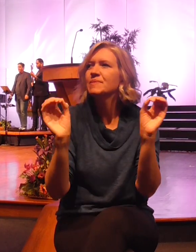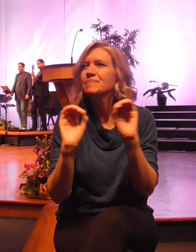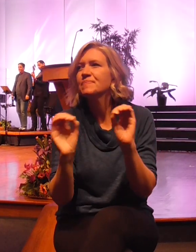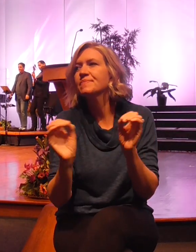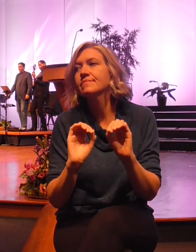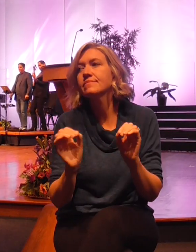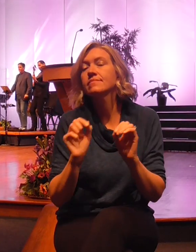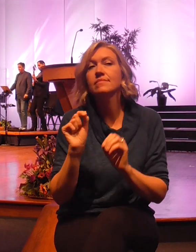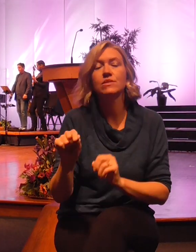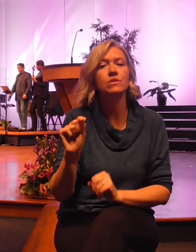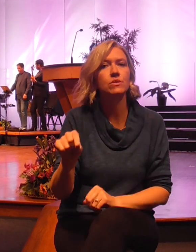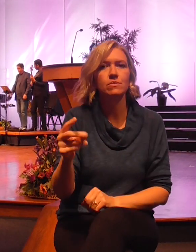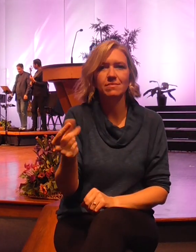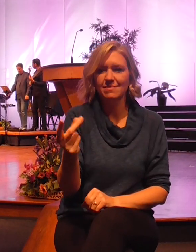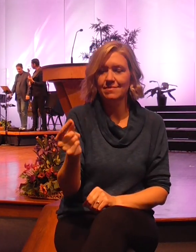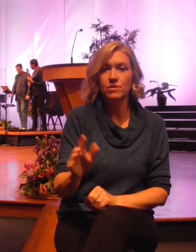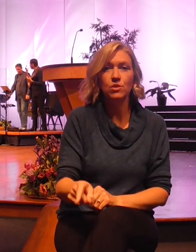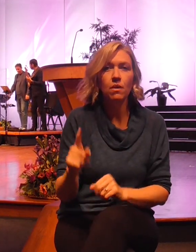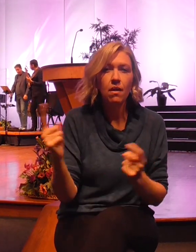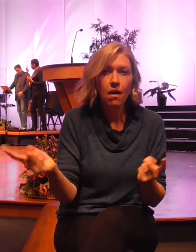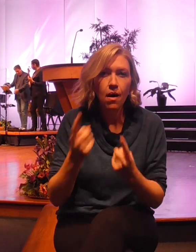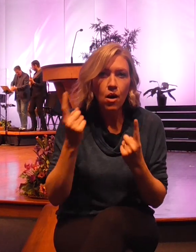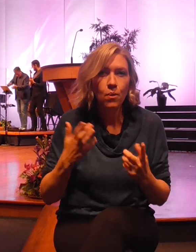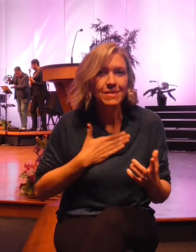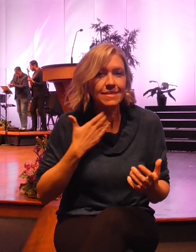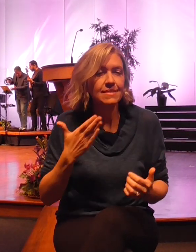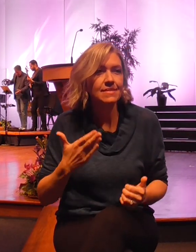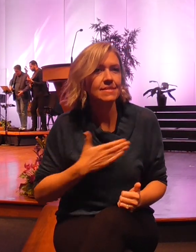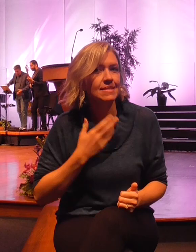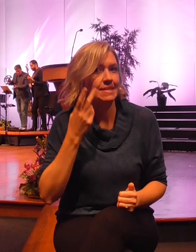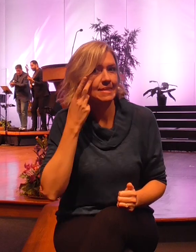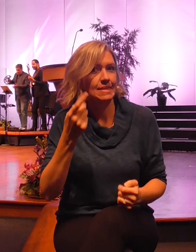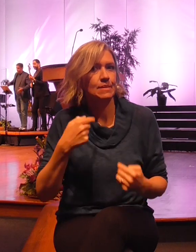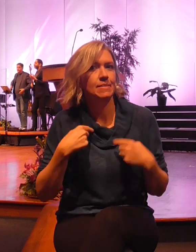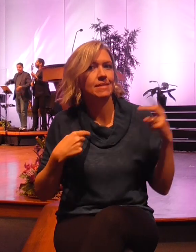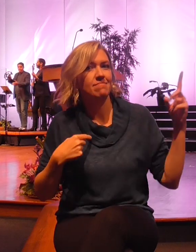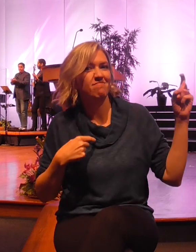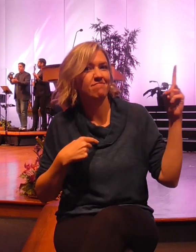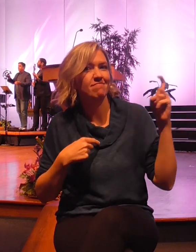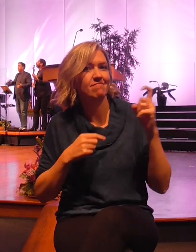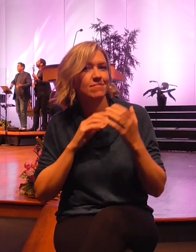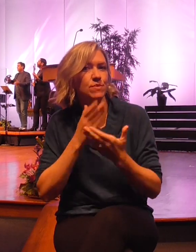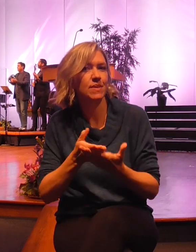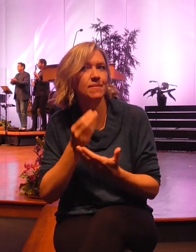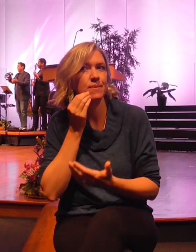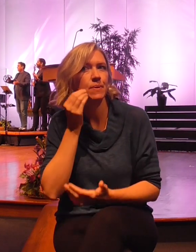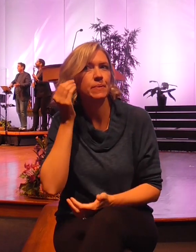telephone, and you're always glad to see me coming home.